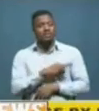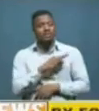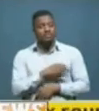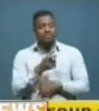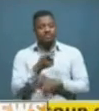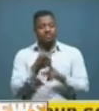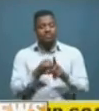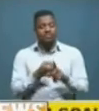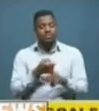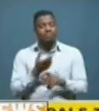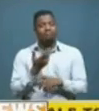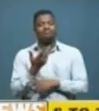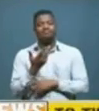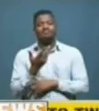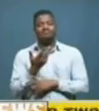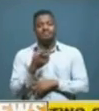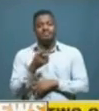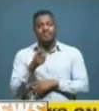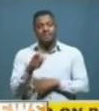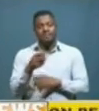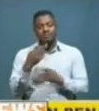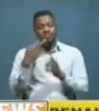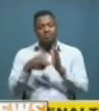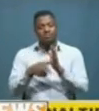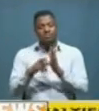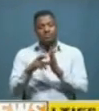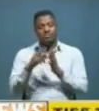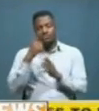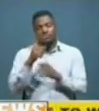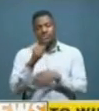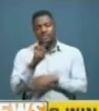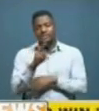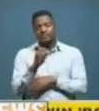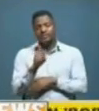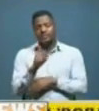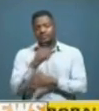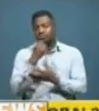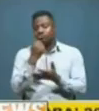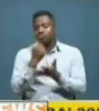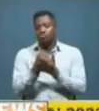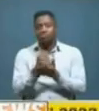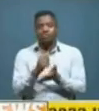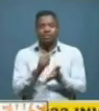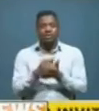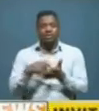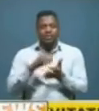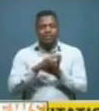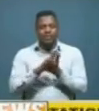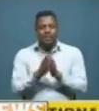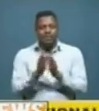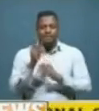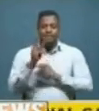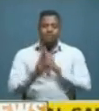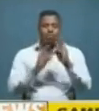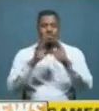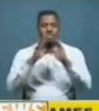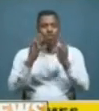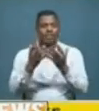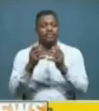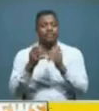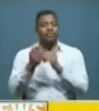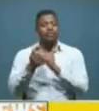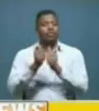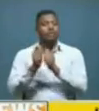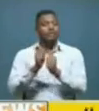this mobilization of our TVET is to ensure that they become globally competitive.